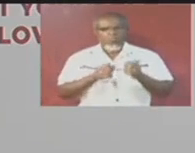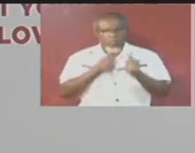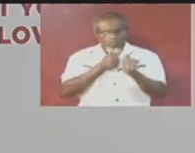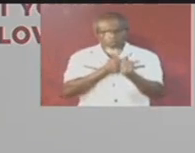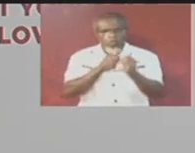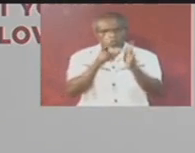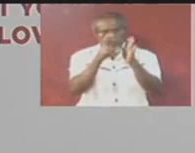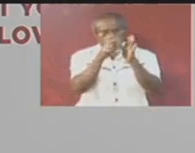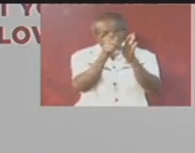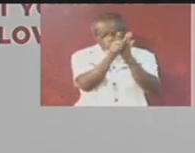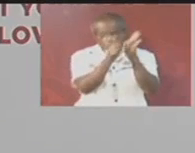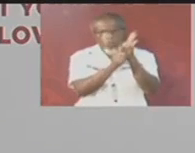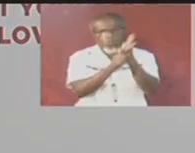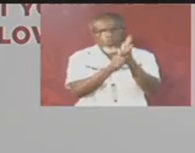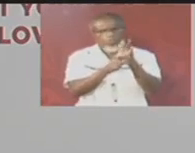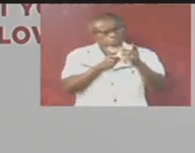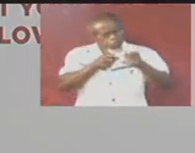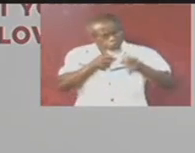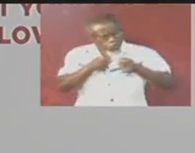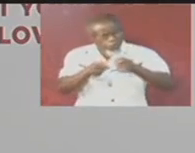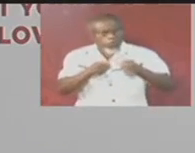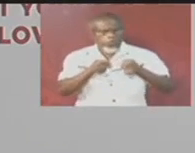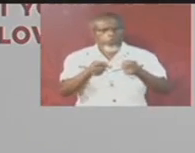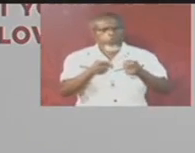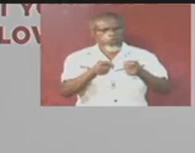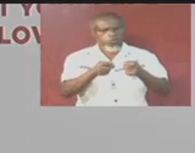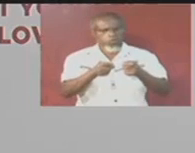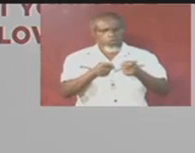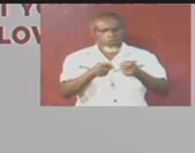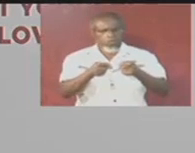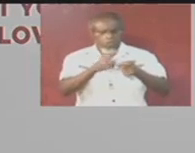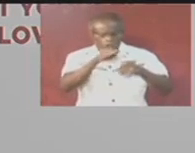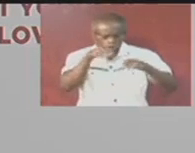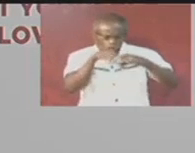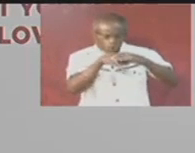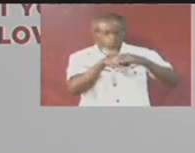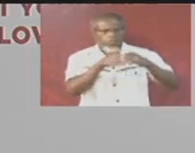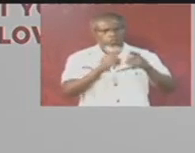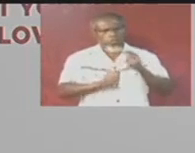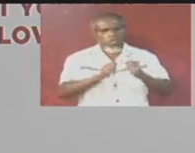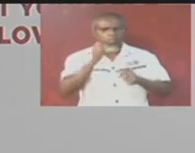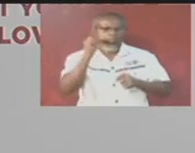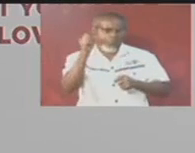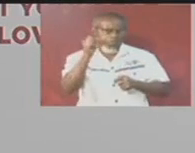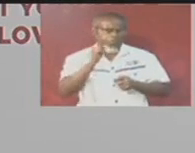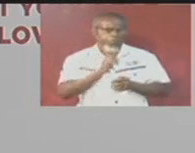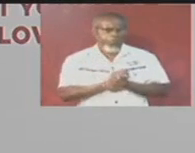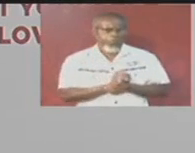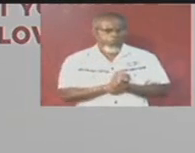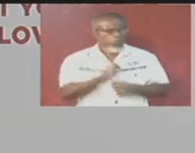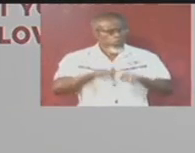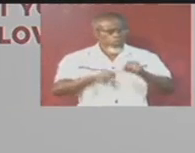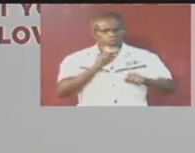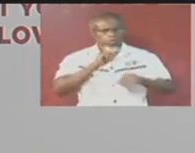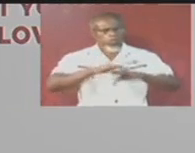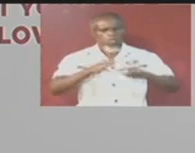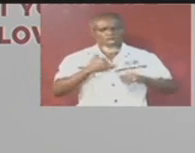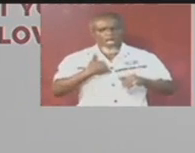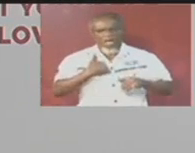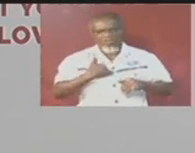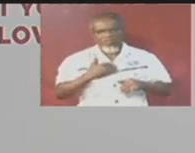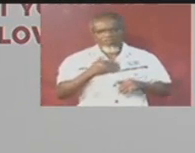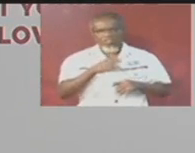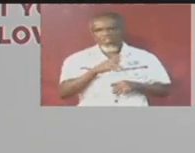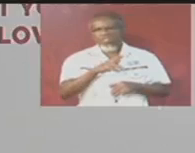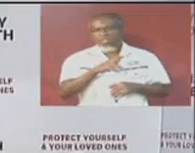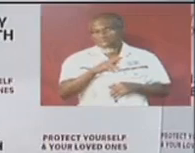have established them, so that they will not pose this threat to the people of Trinidad and Tobago. Thank you. And